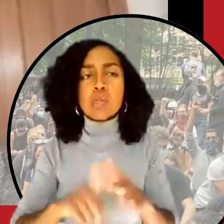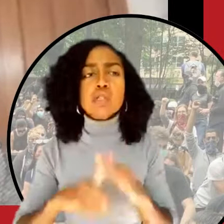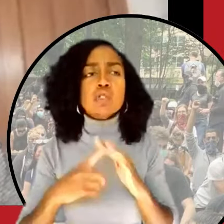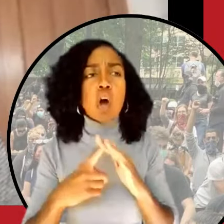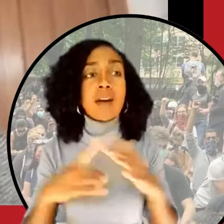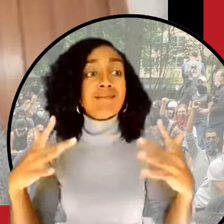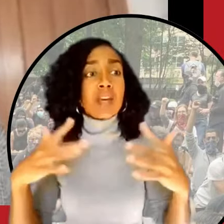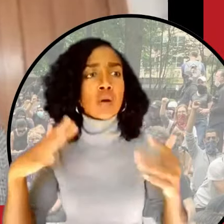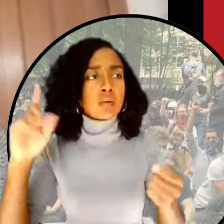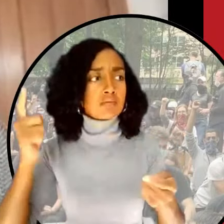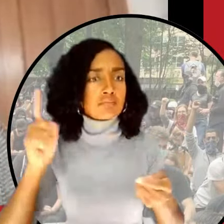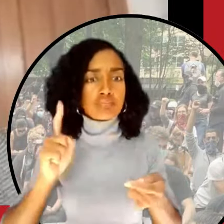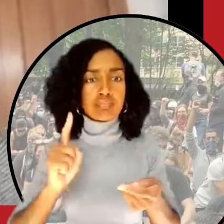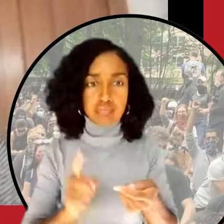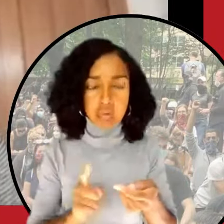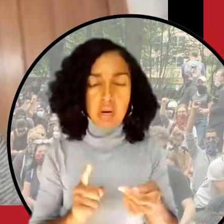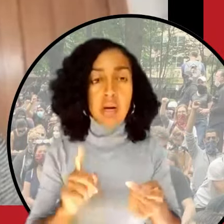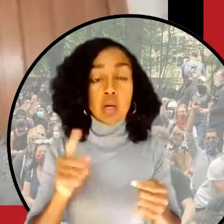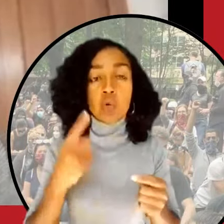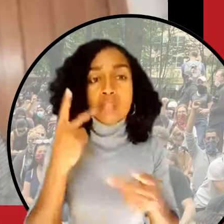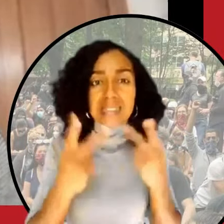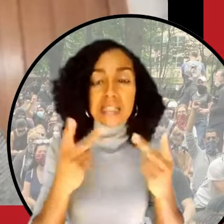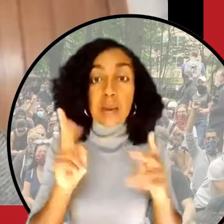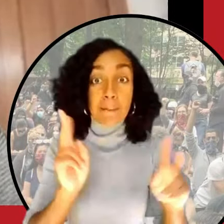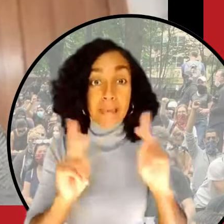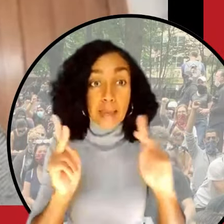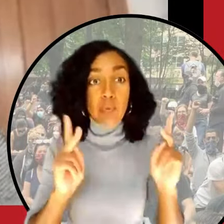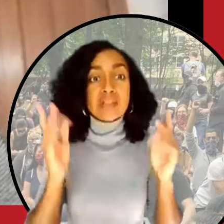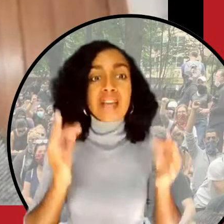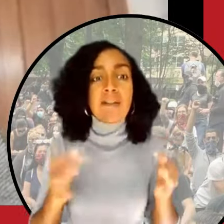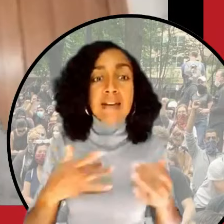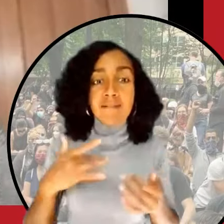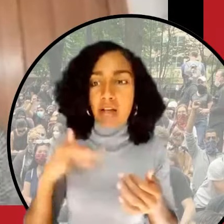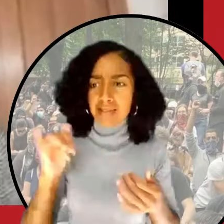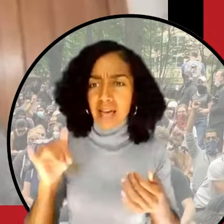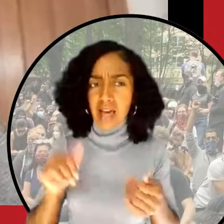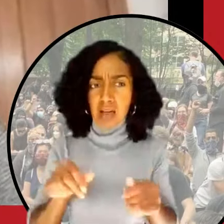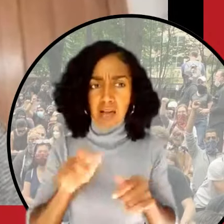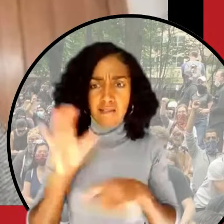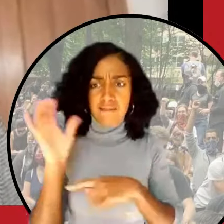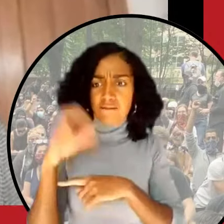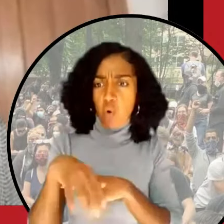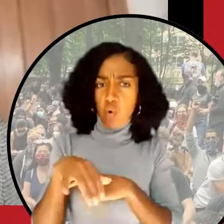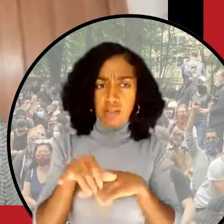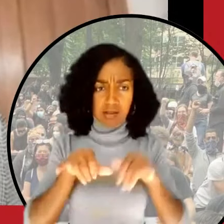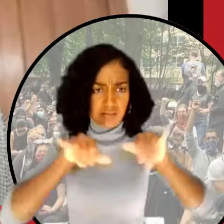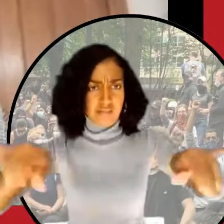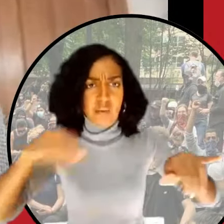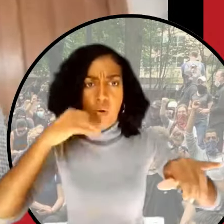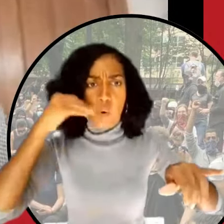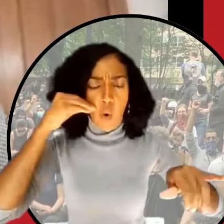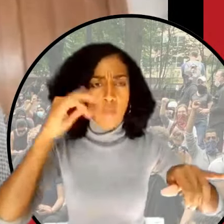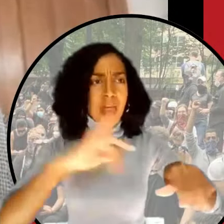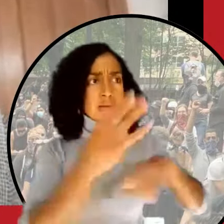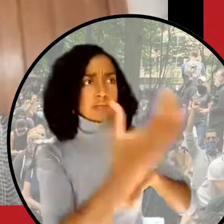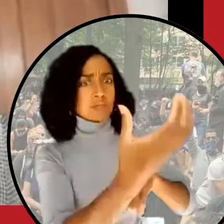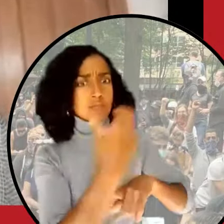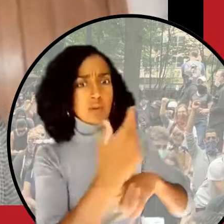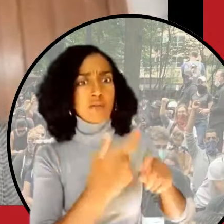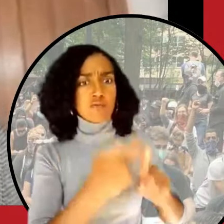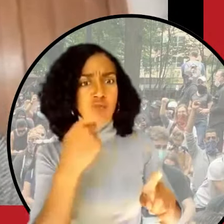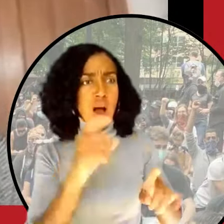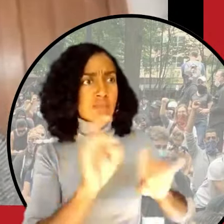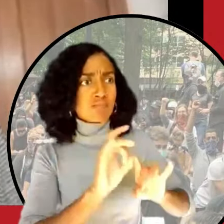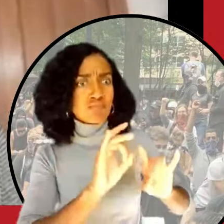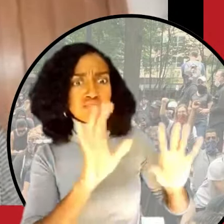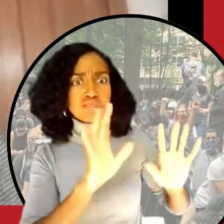say. People certainly felt that the imposition of lockdown was something that was imposed by a hostile state